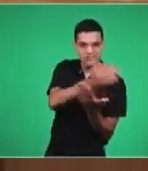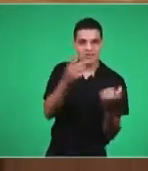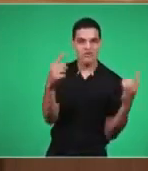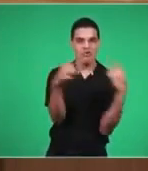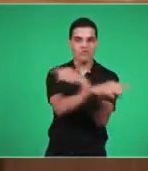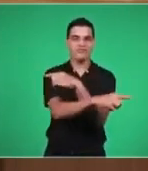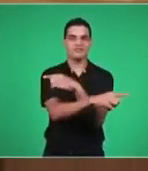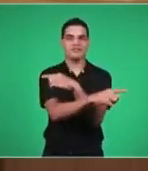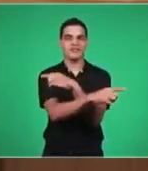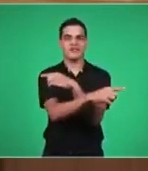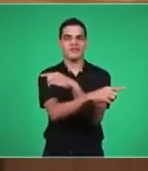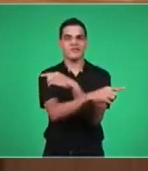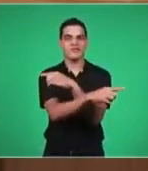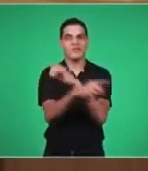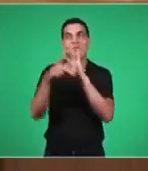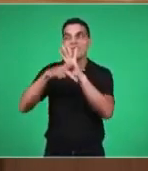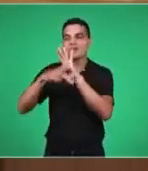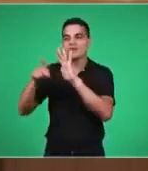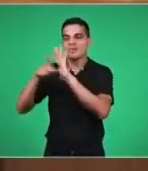the project of the Lord. It's to